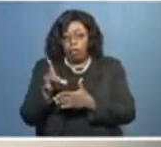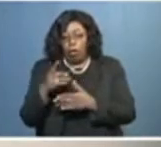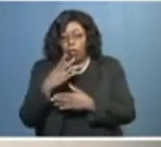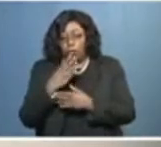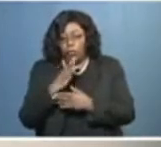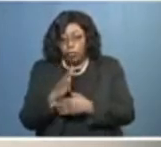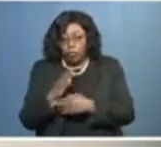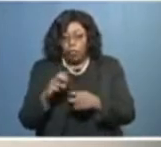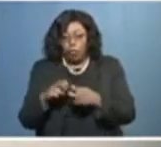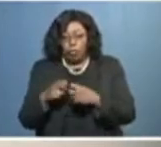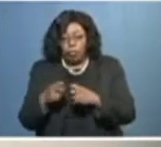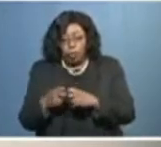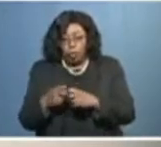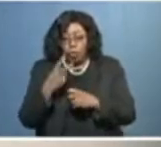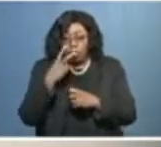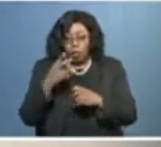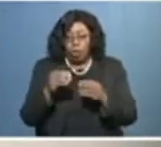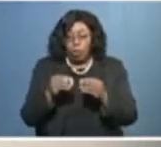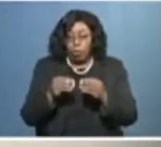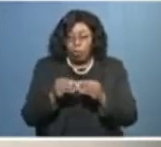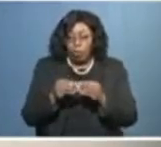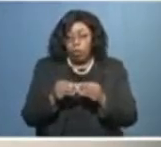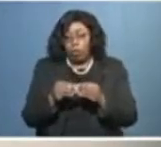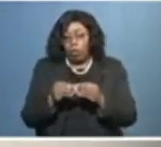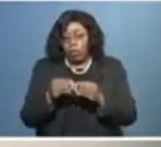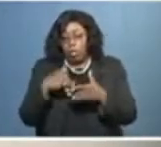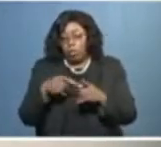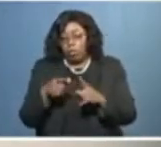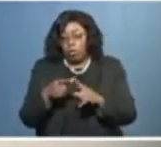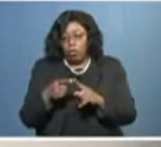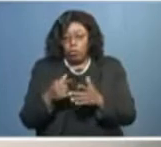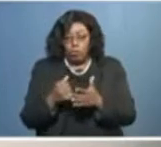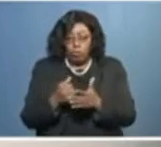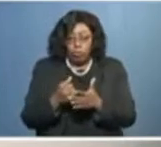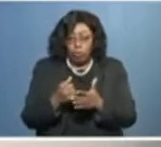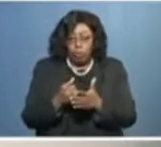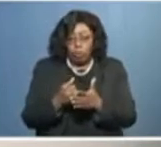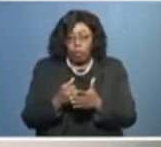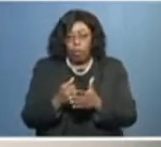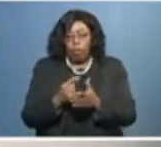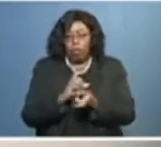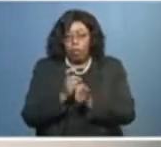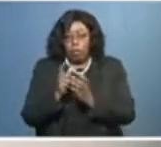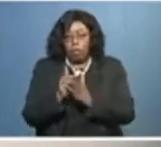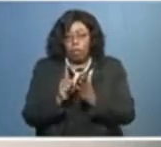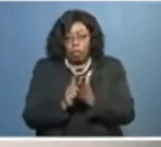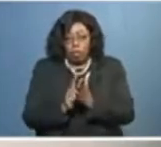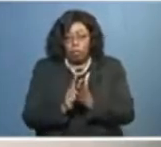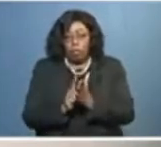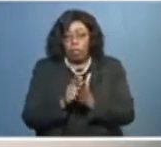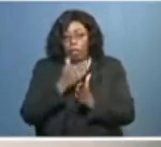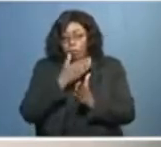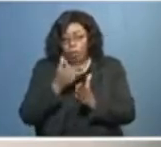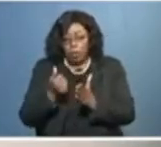we were looking at it in more depth, we figured a full rewrite of that legislation was necessary in order to provide more transparency,